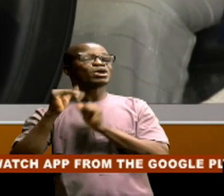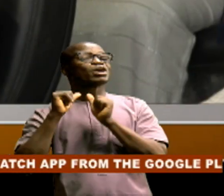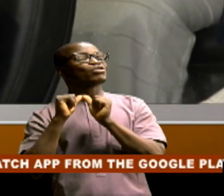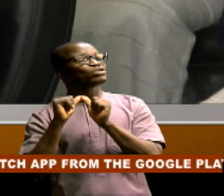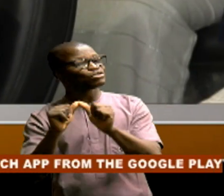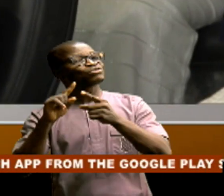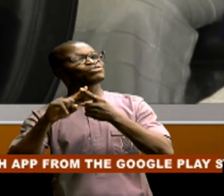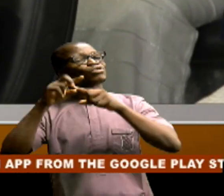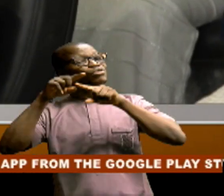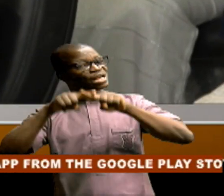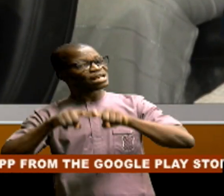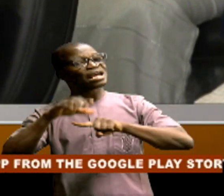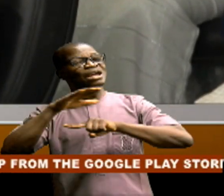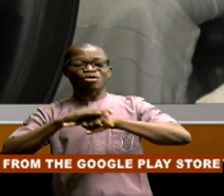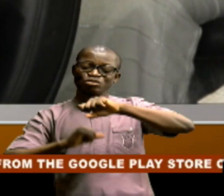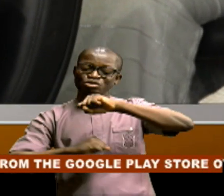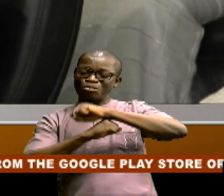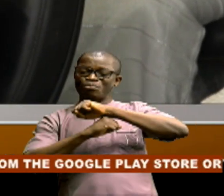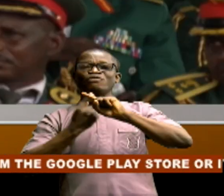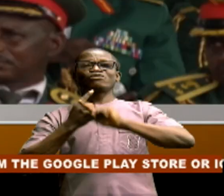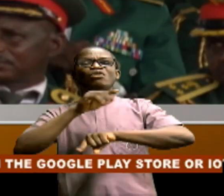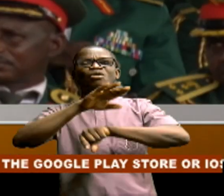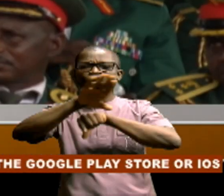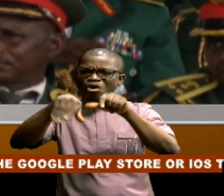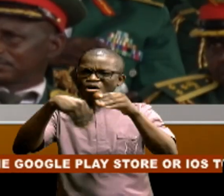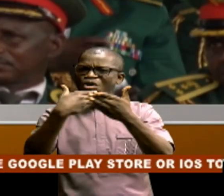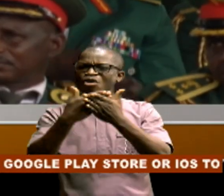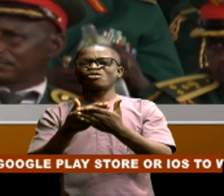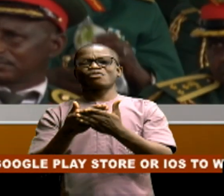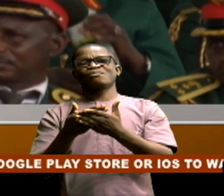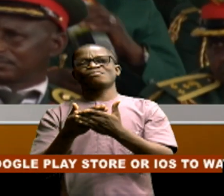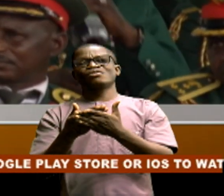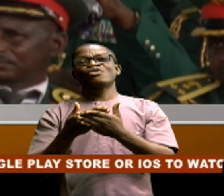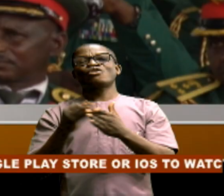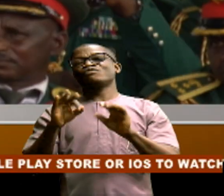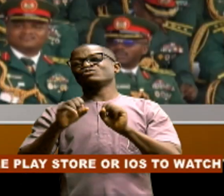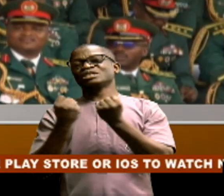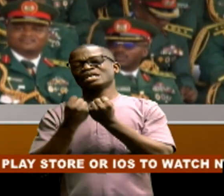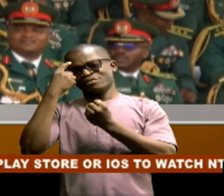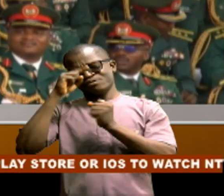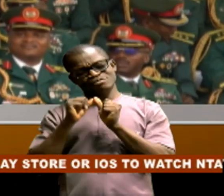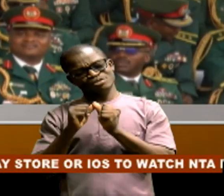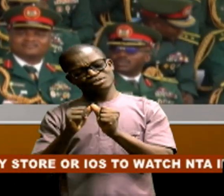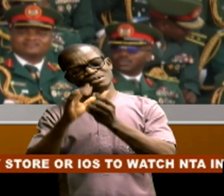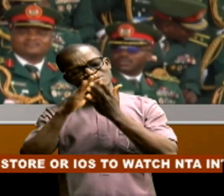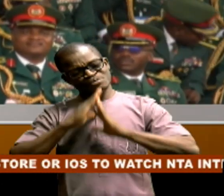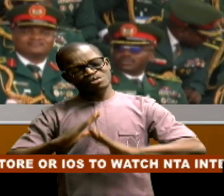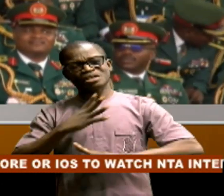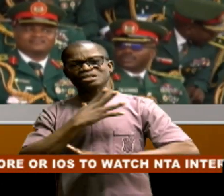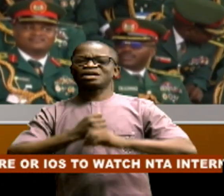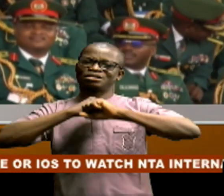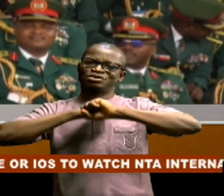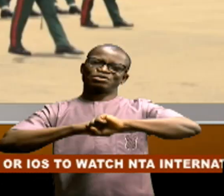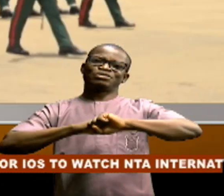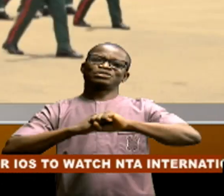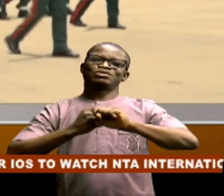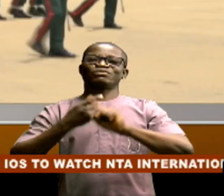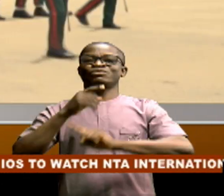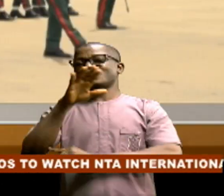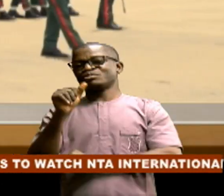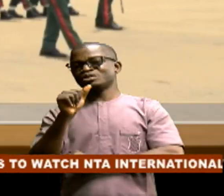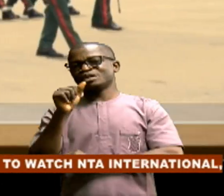to rely on support from all segments of the society for sustainable peace and security. In